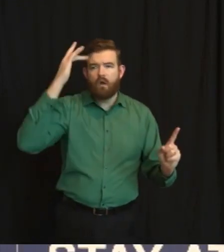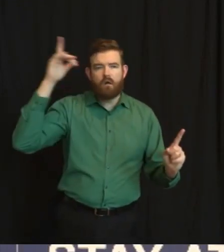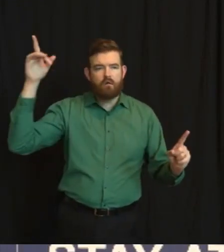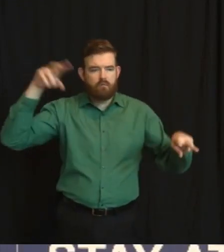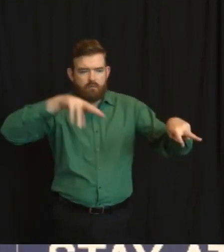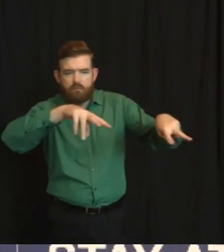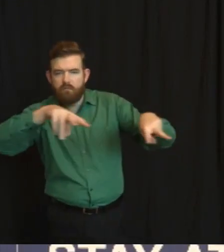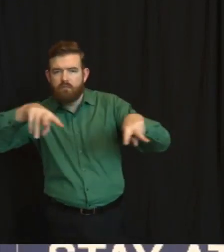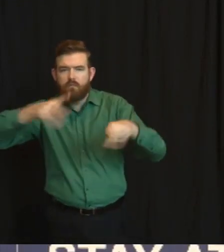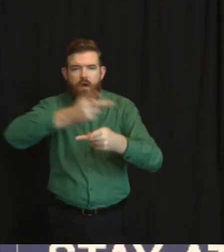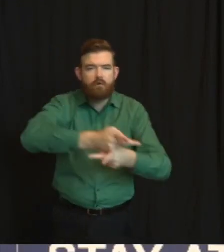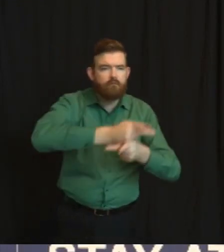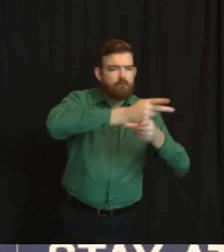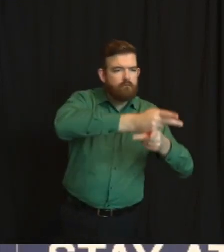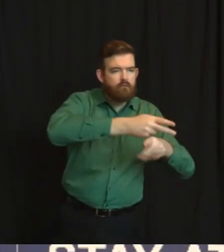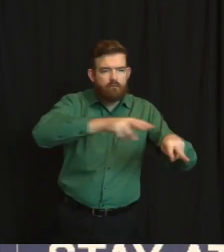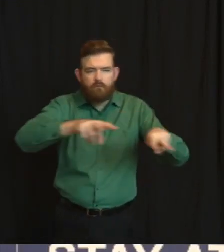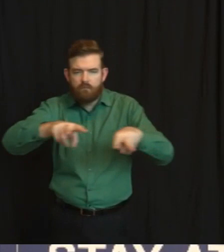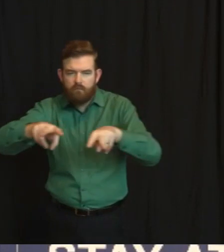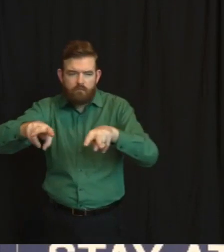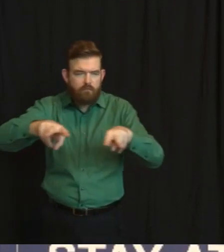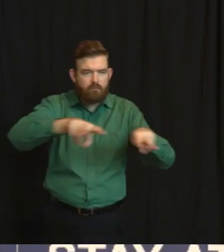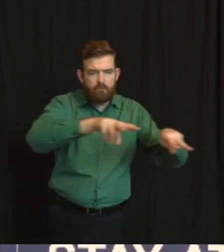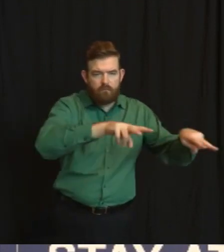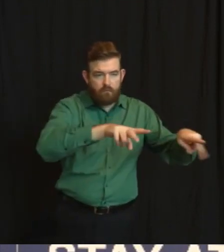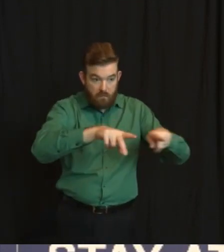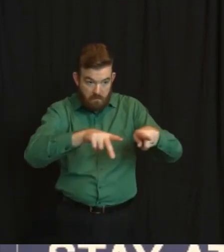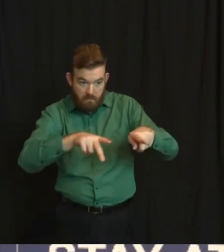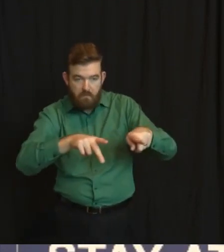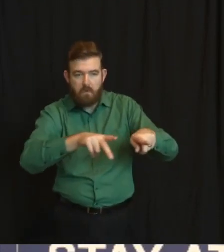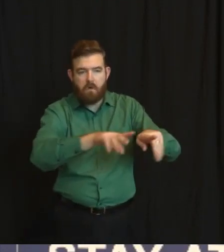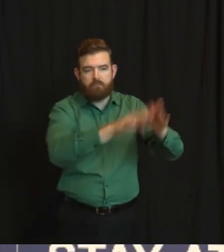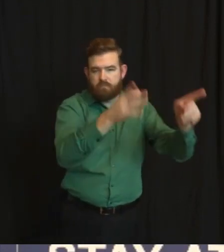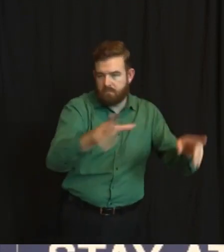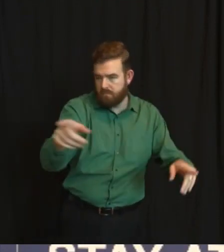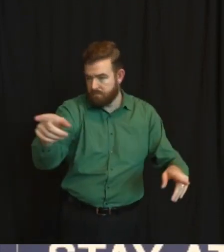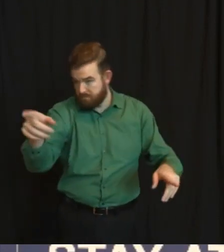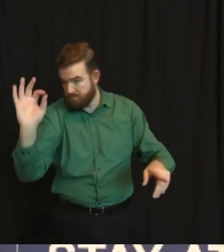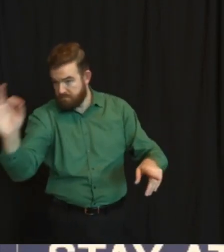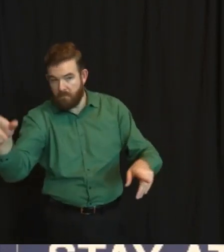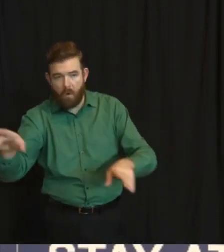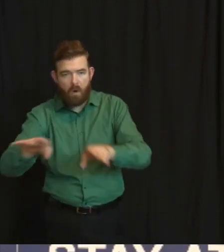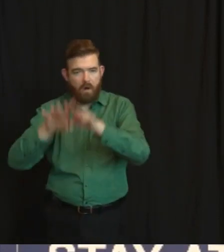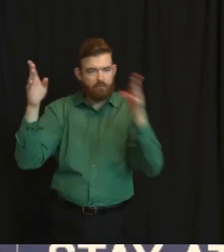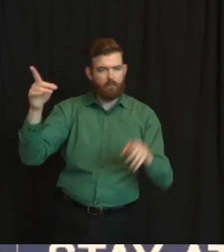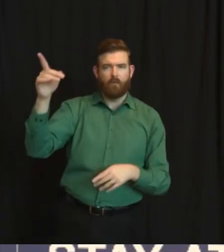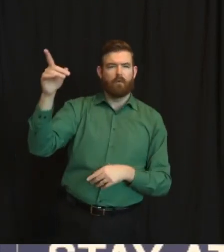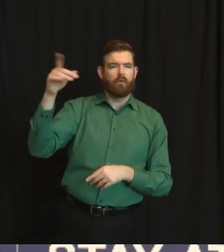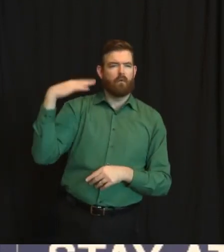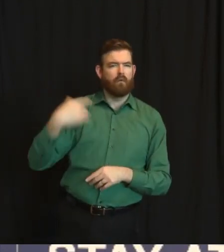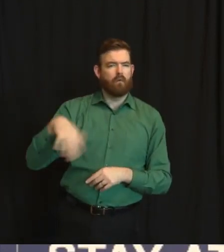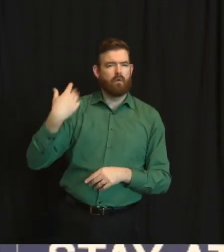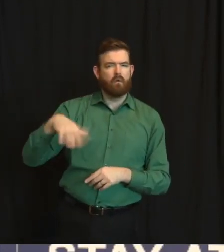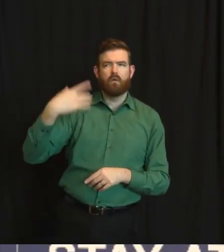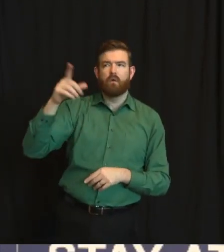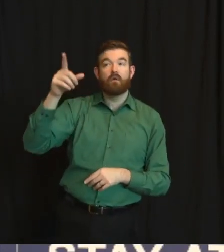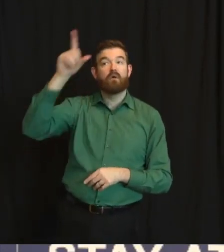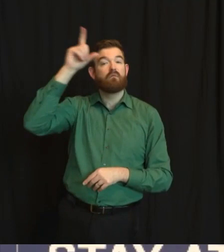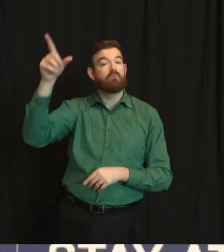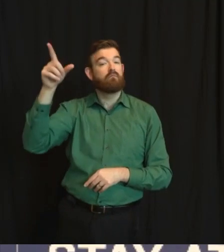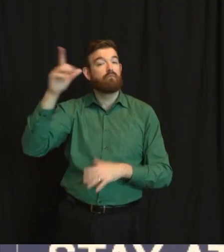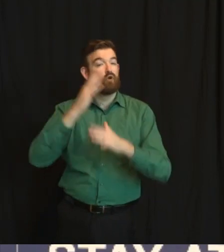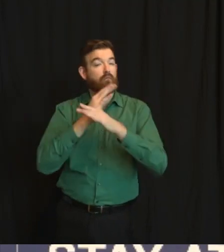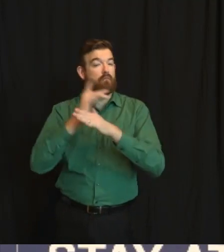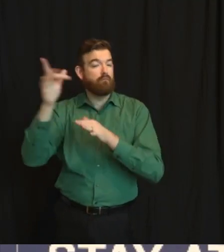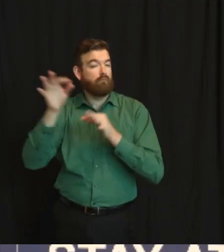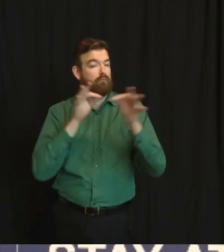country. However, he emphasized the importance of robust testing to help to quickly identify new cases